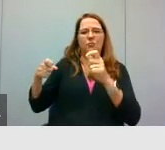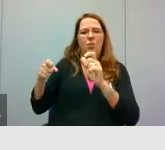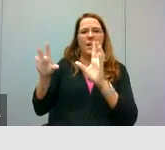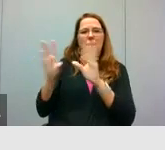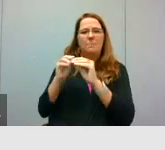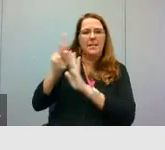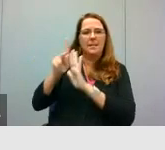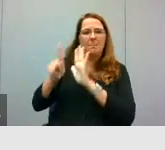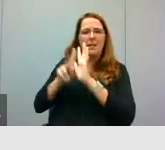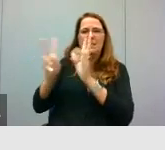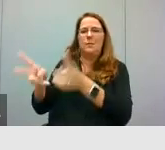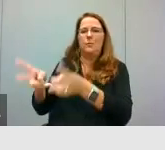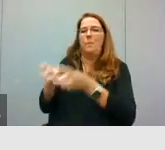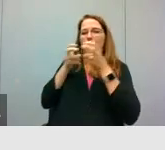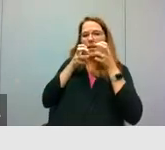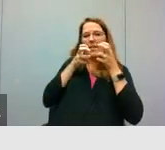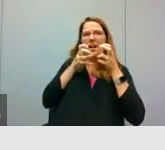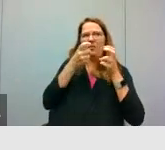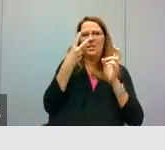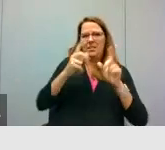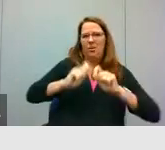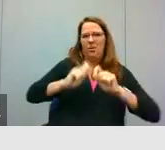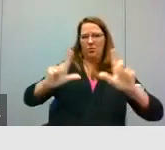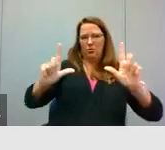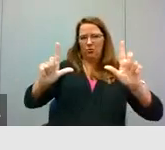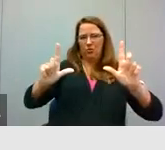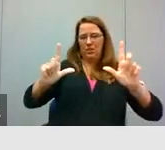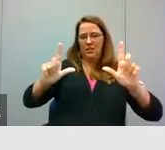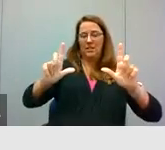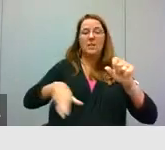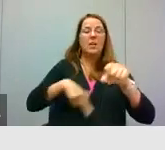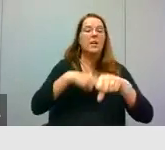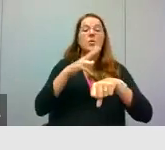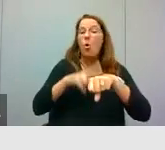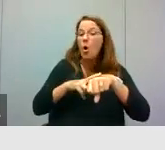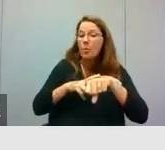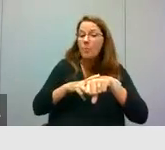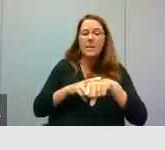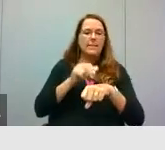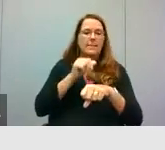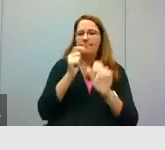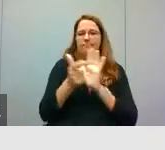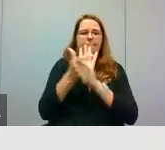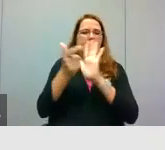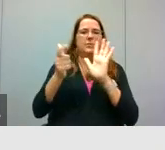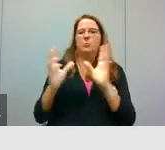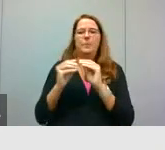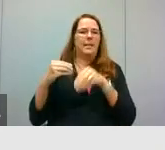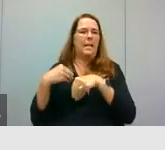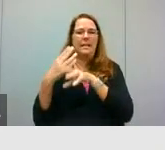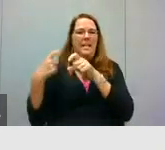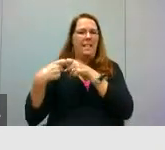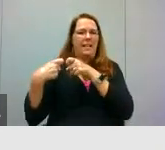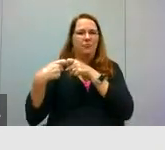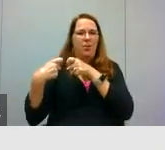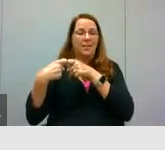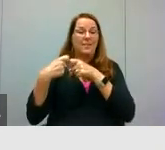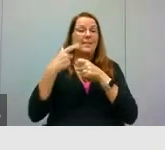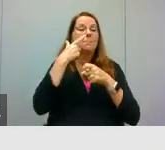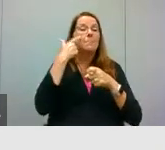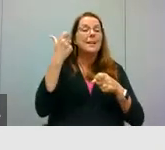you can see on your screen. Normally, we're not allowed to meet electronically like this, but since we're under a state of emergency,